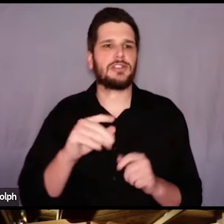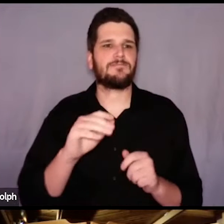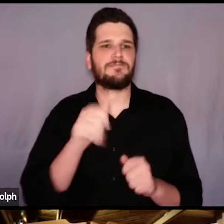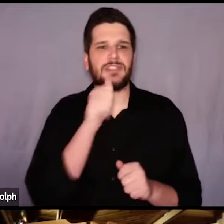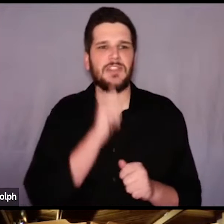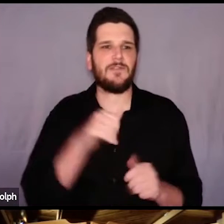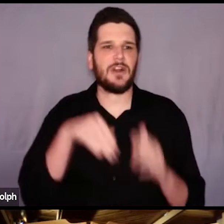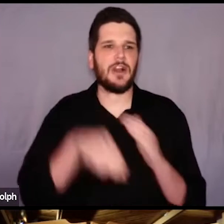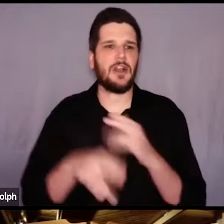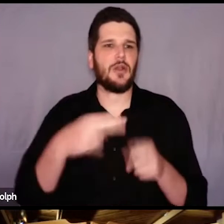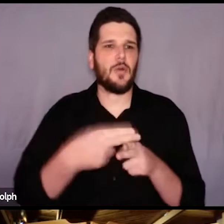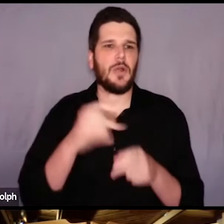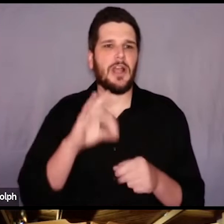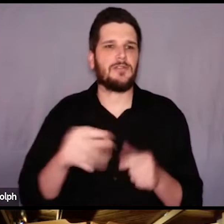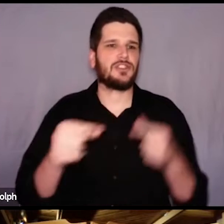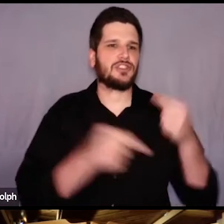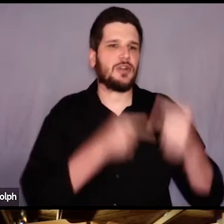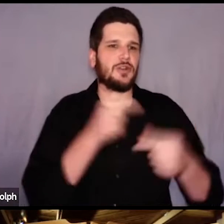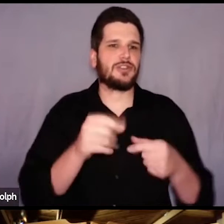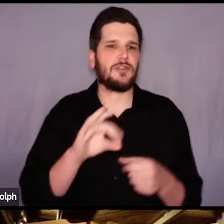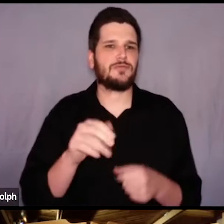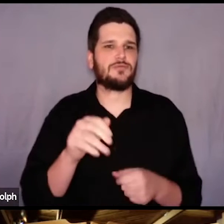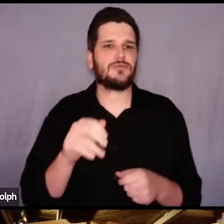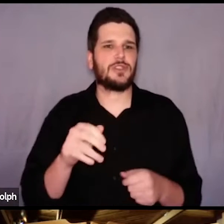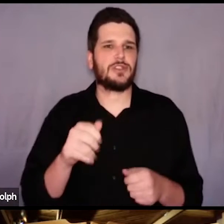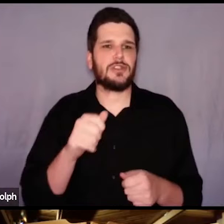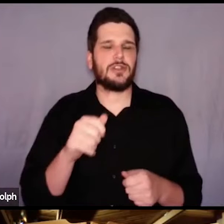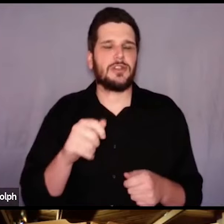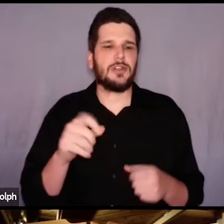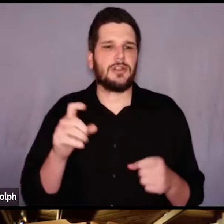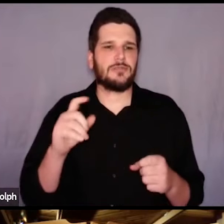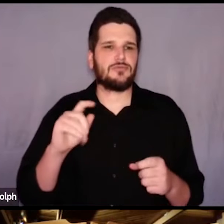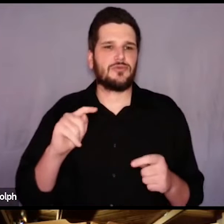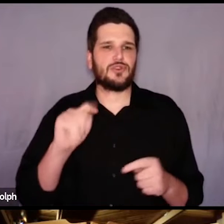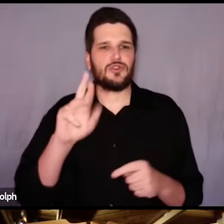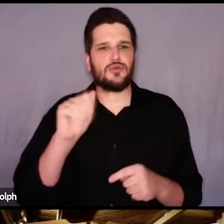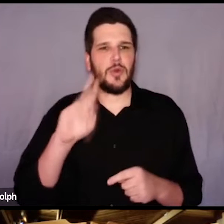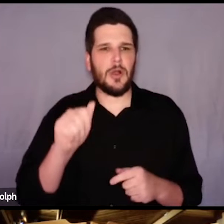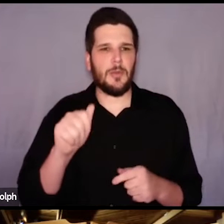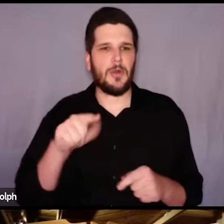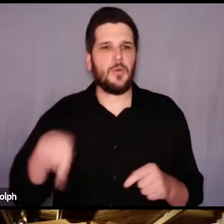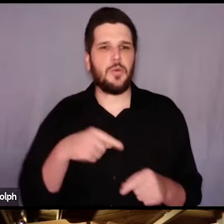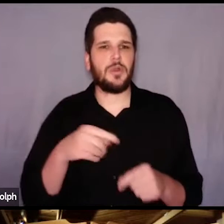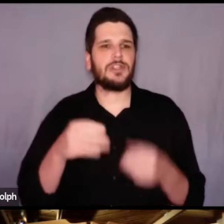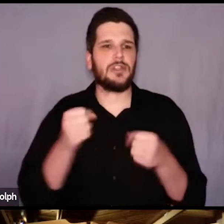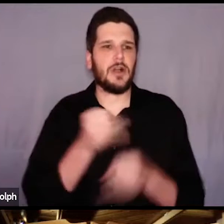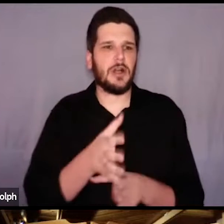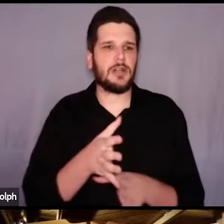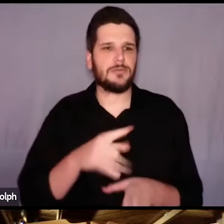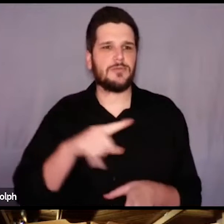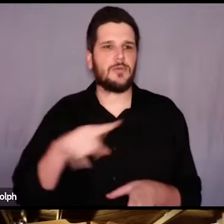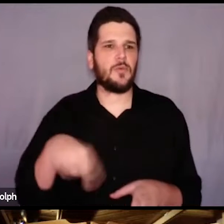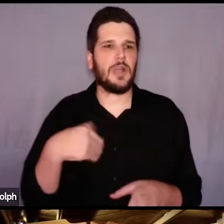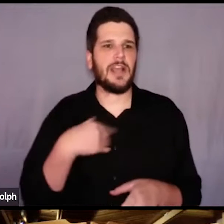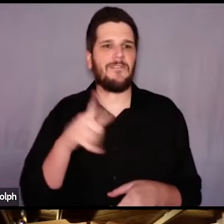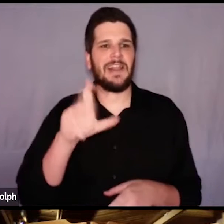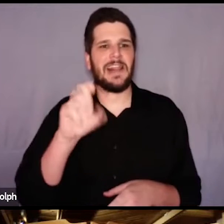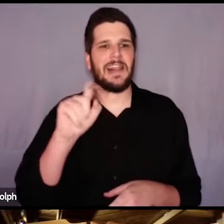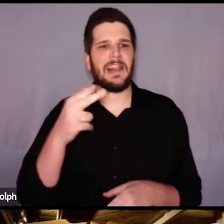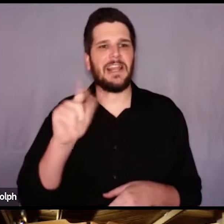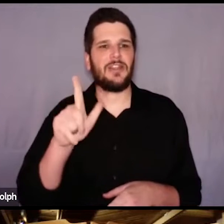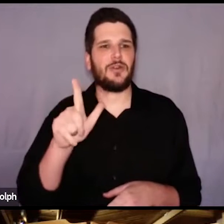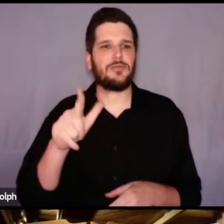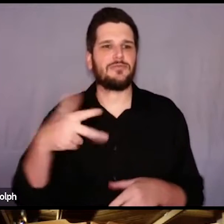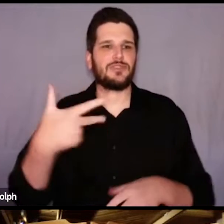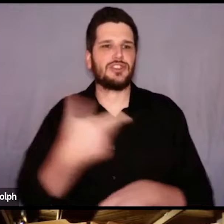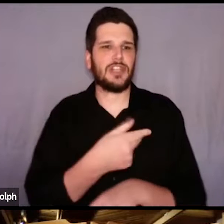hang in a purgatory of punishment of surplus humanity, unable to create surplus value. I'm the shameful one, the ungrateful